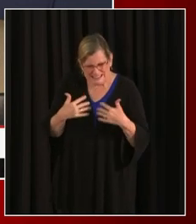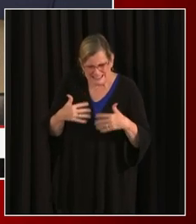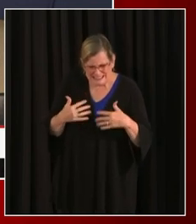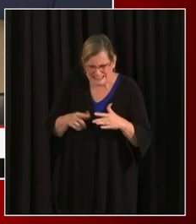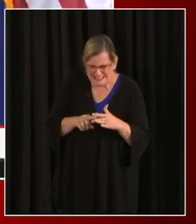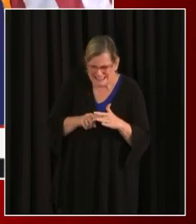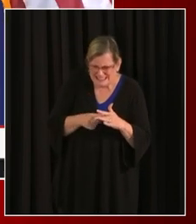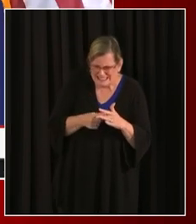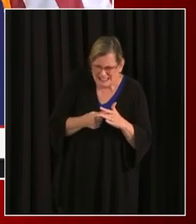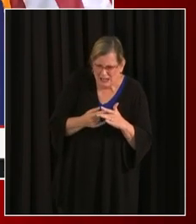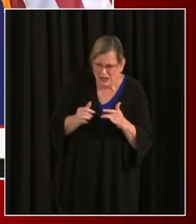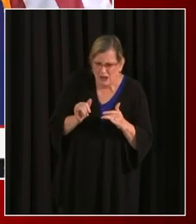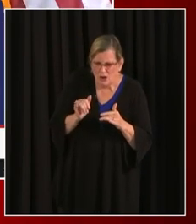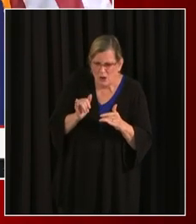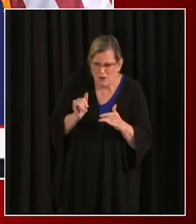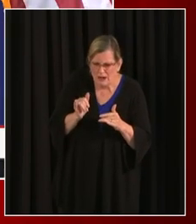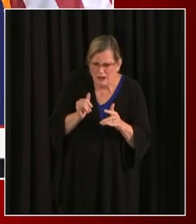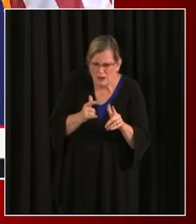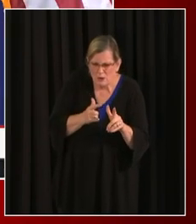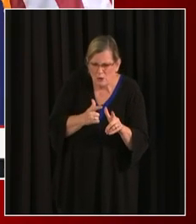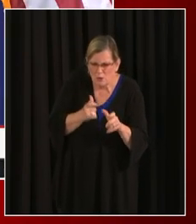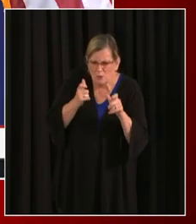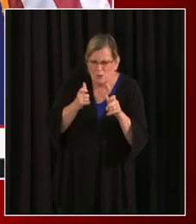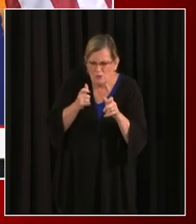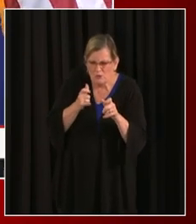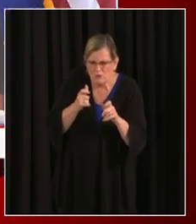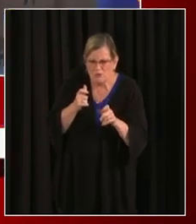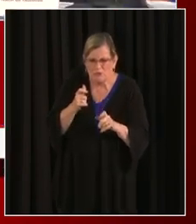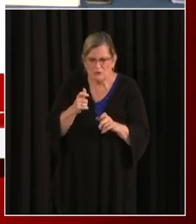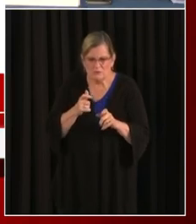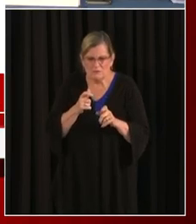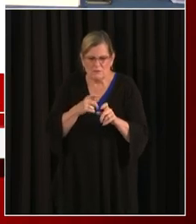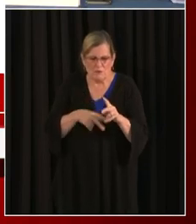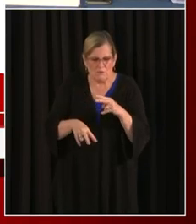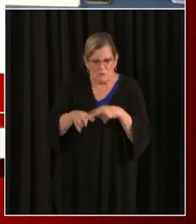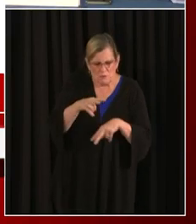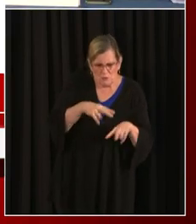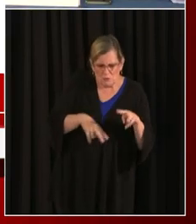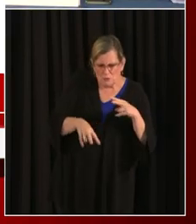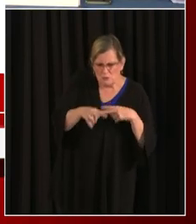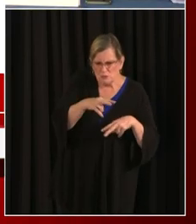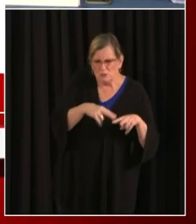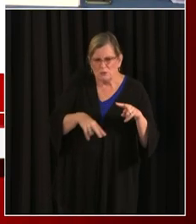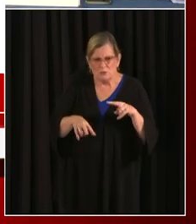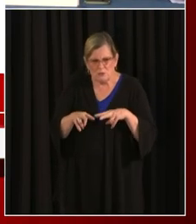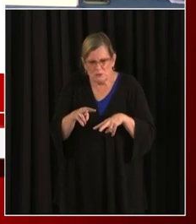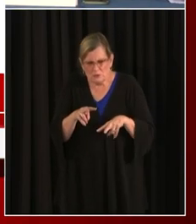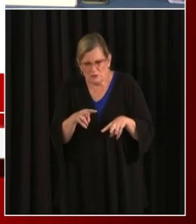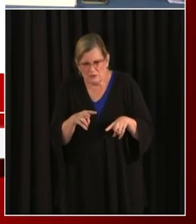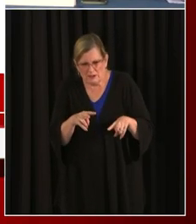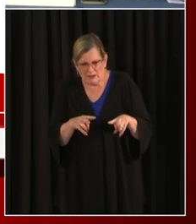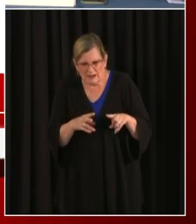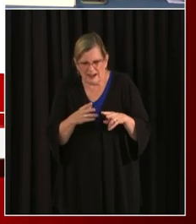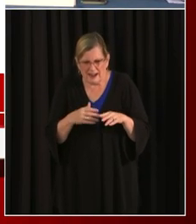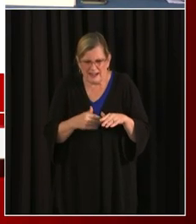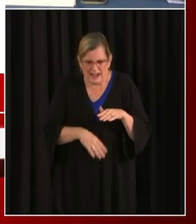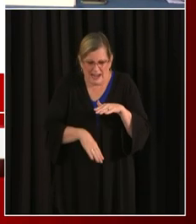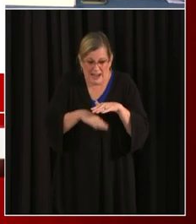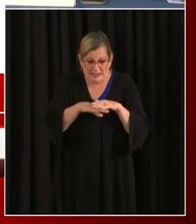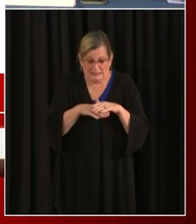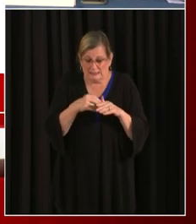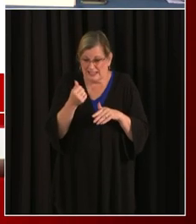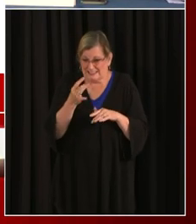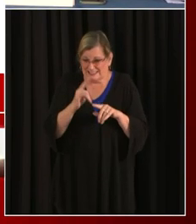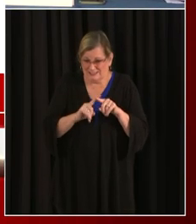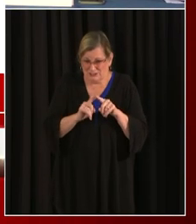I'll describe it as a quick overview. We conducted interviews with 18 schools. We did promise them confidentiality, so I'm not